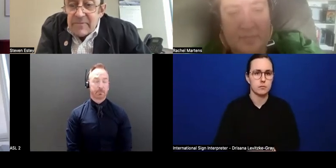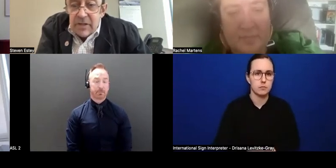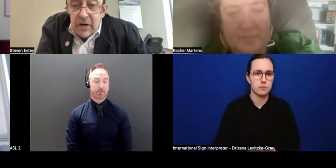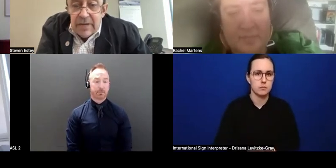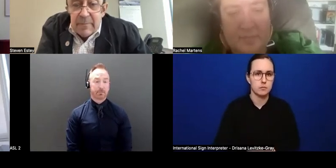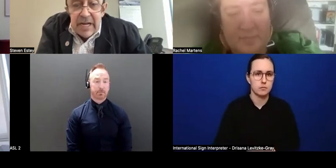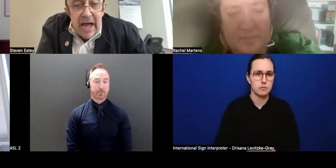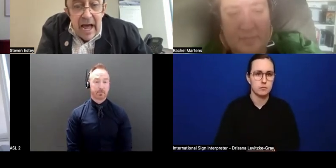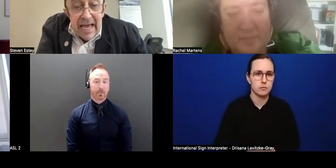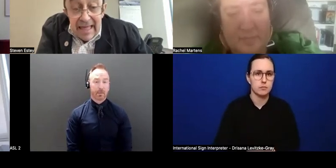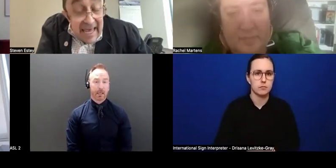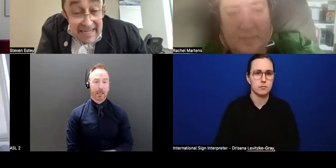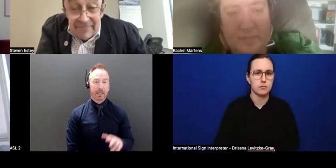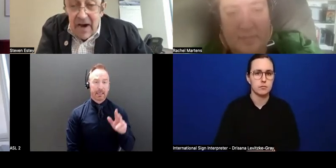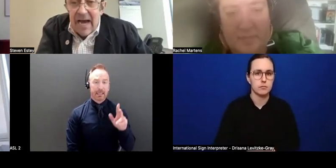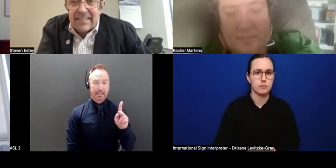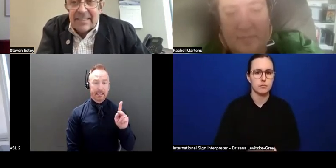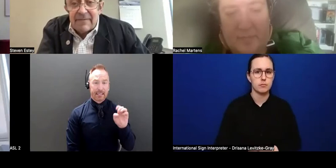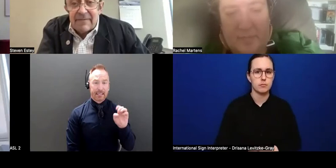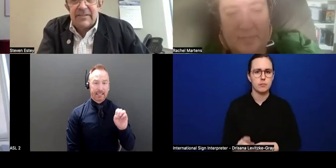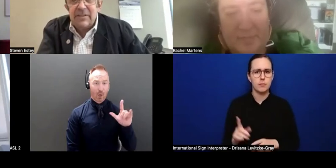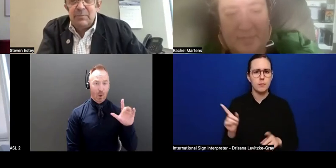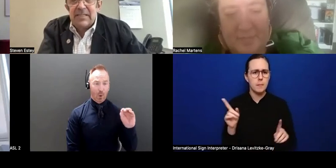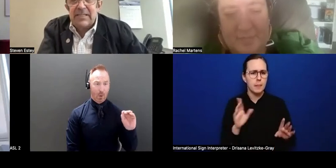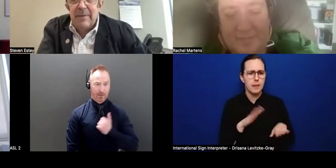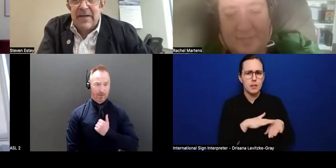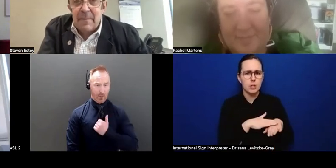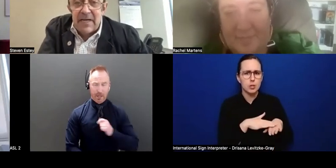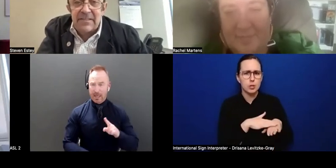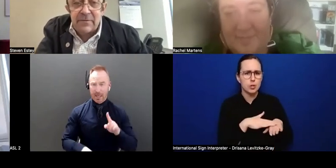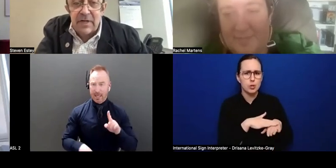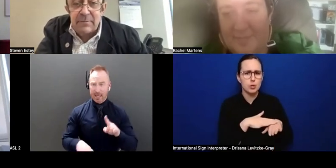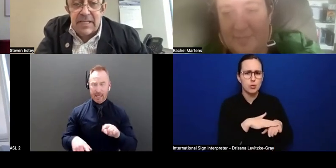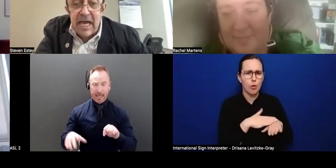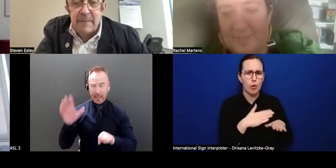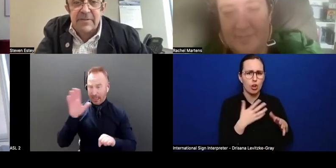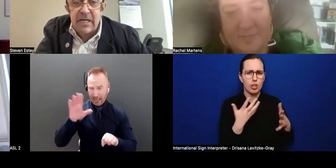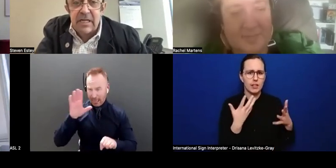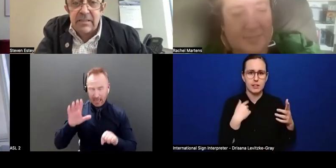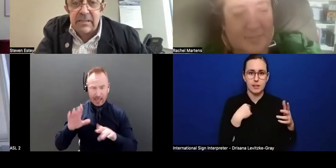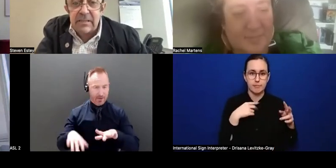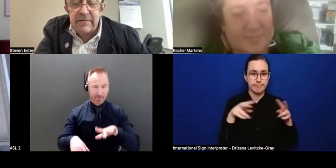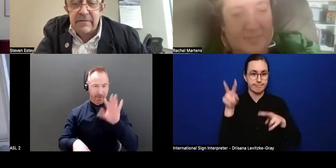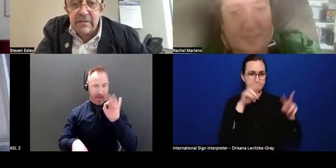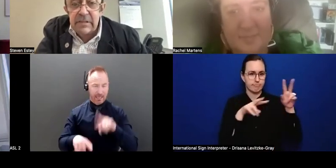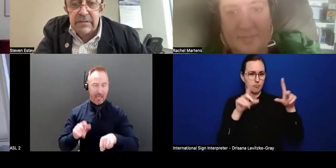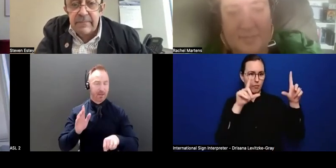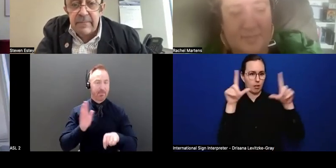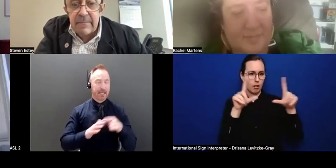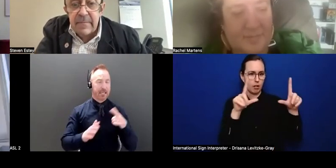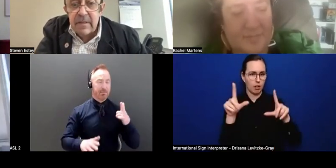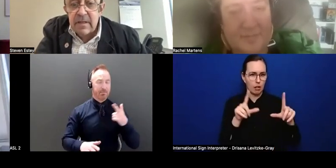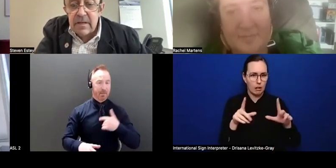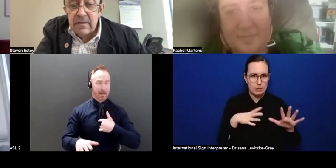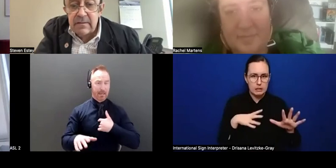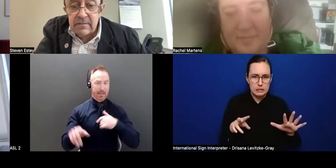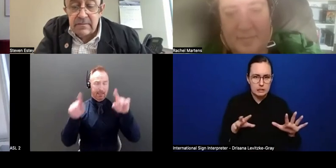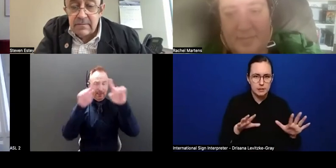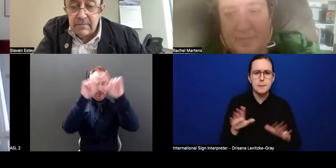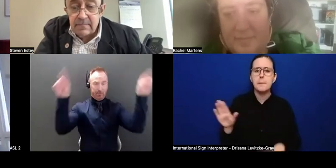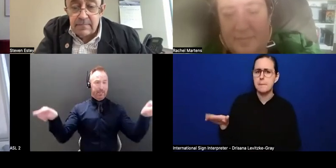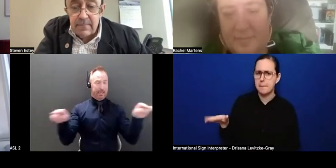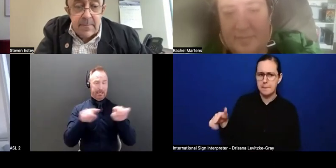Kiko, I'm sorry, but I can't find it. I got too much happening on my screen with the captioning and stuff. Okay, so I will